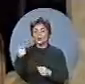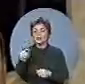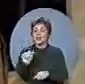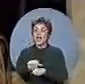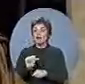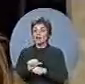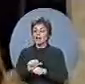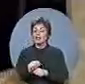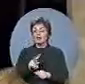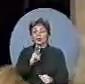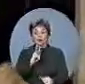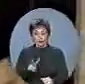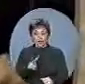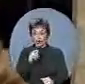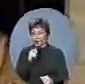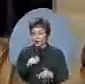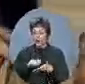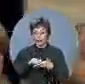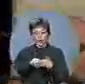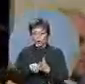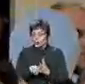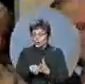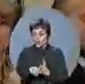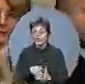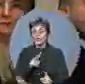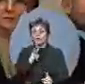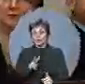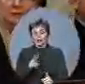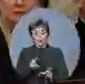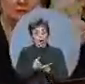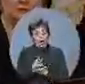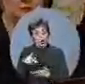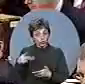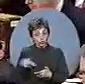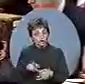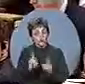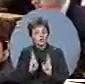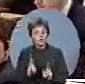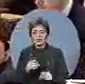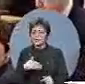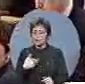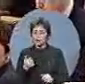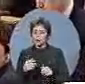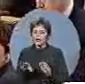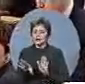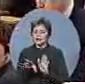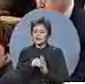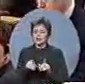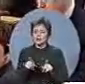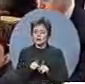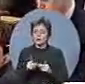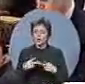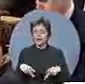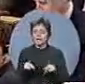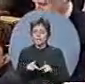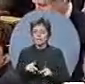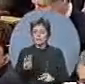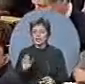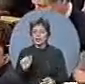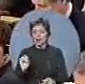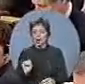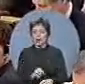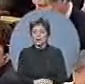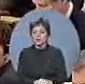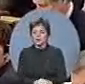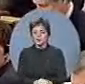not tortured, and that their rights are respected? The Honourable Minister of National Defense. For detainees